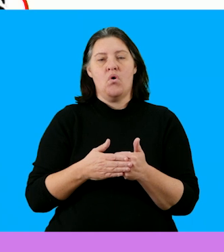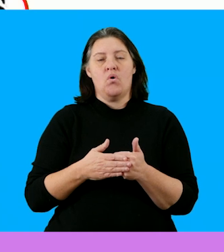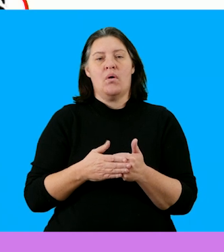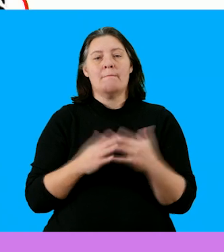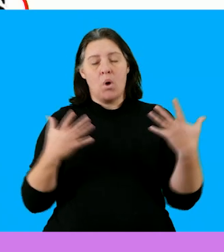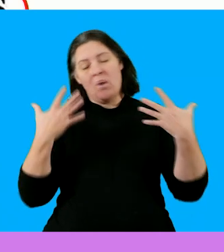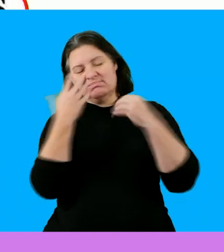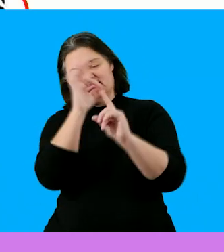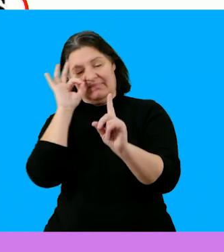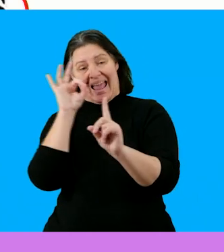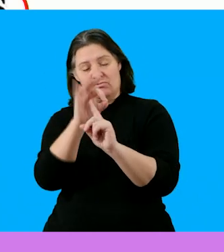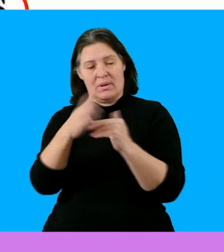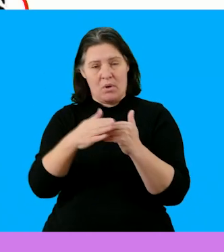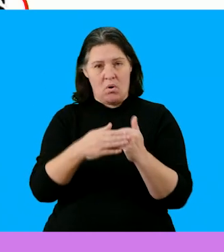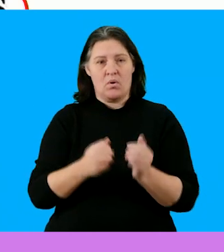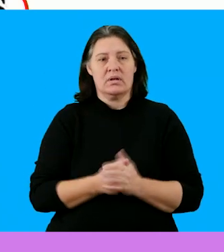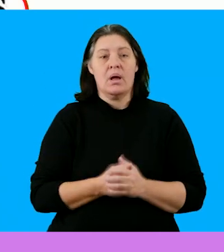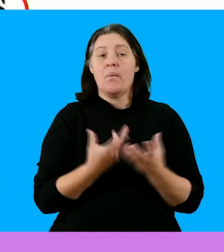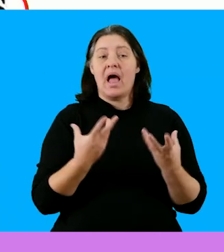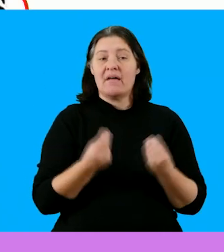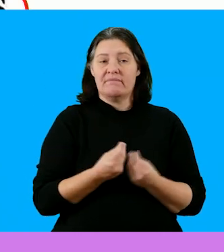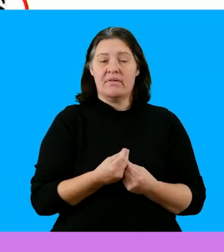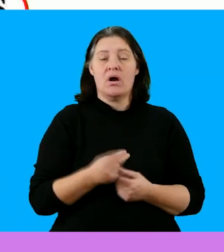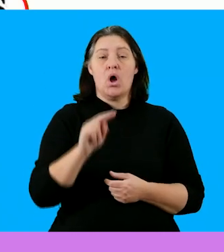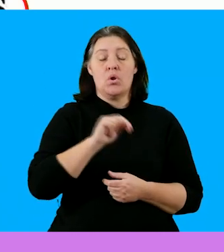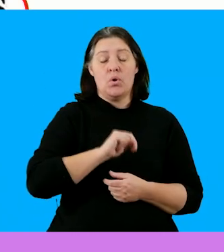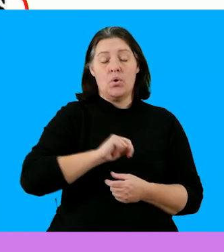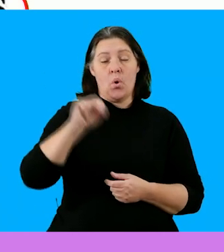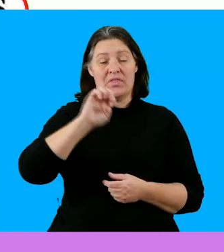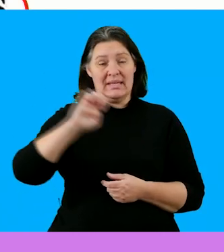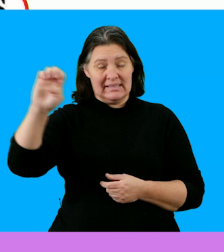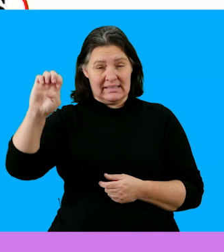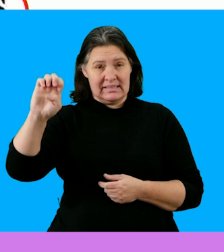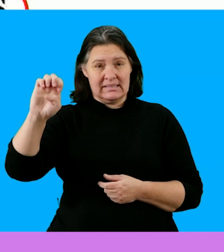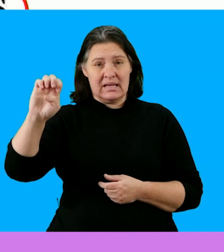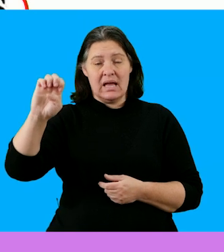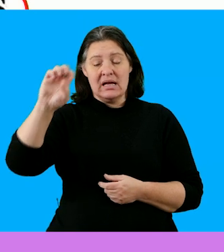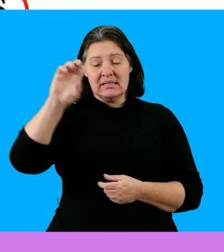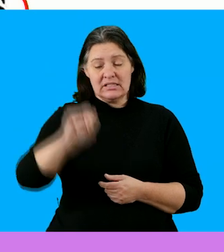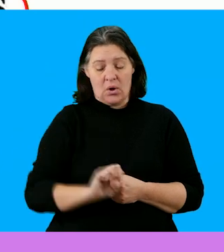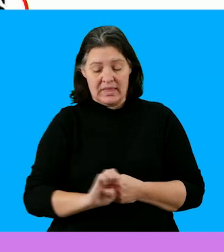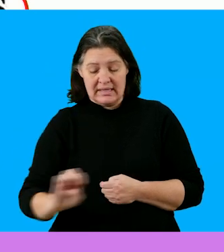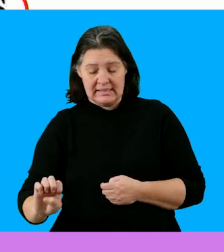divided in, for greater accuracy, right? So that will then be your northeast,